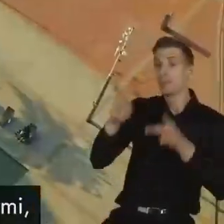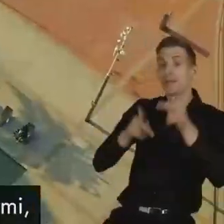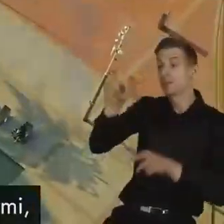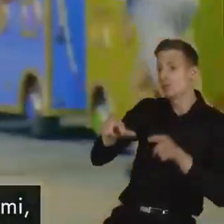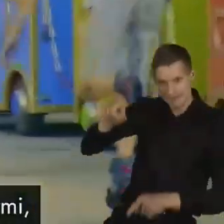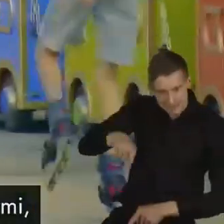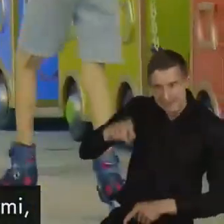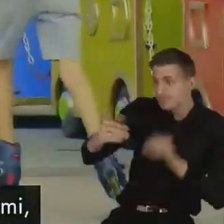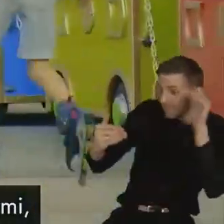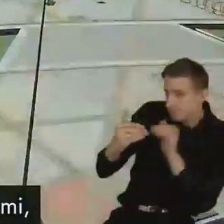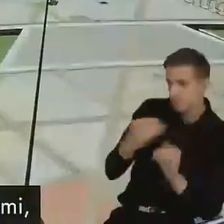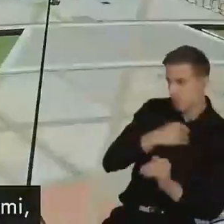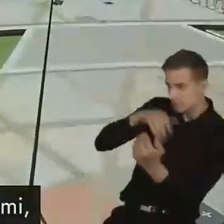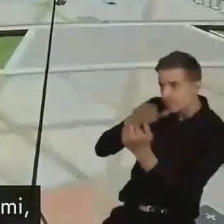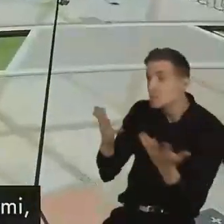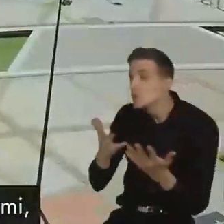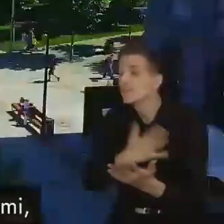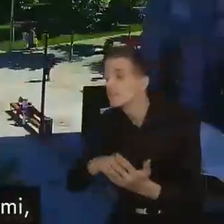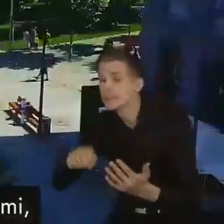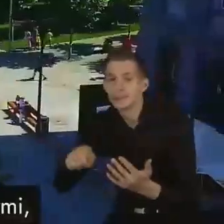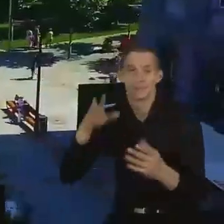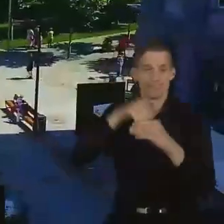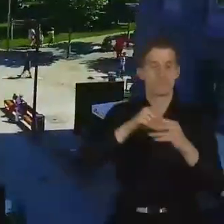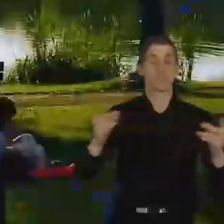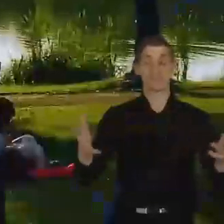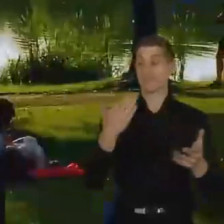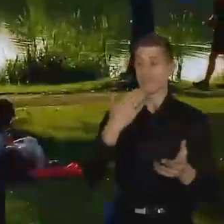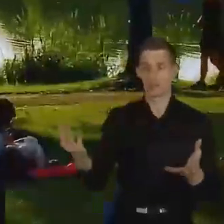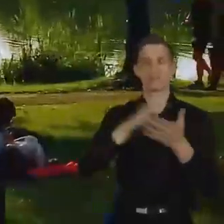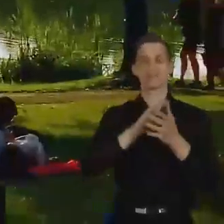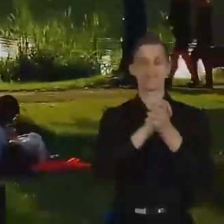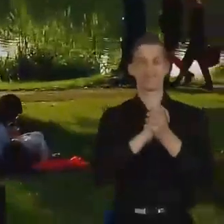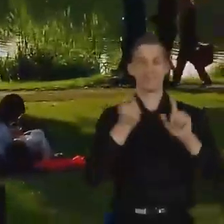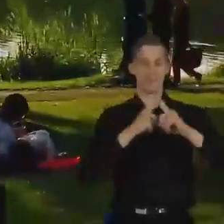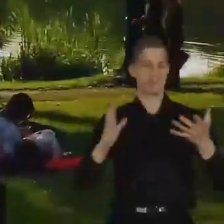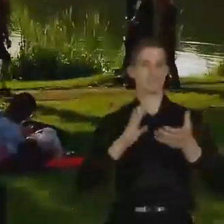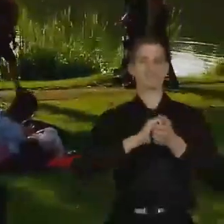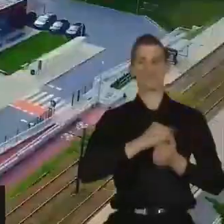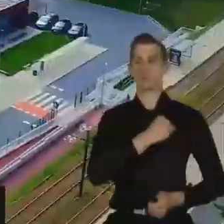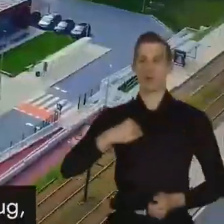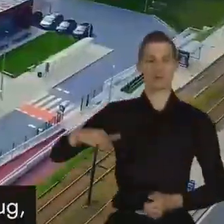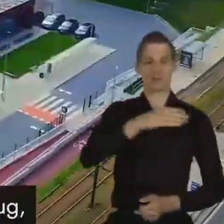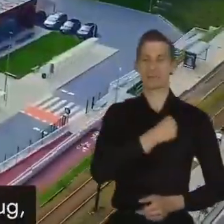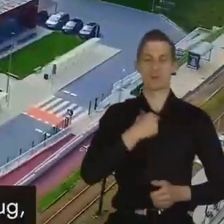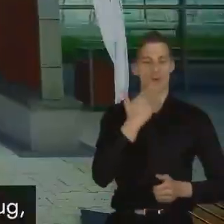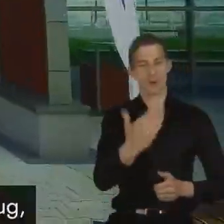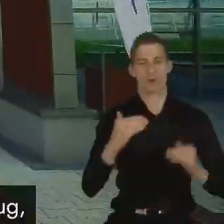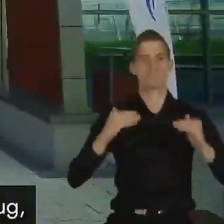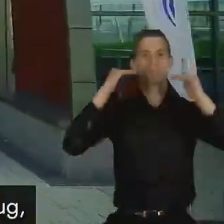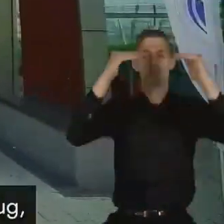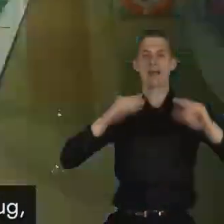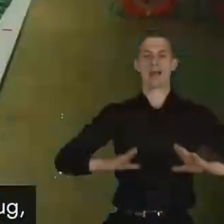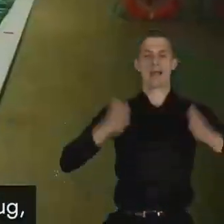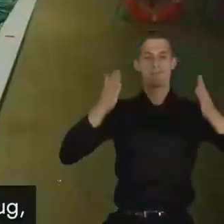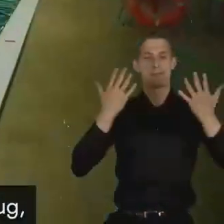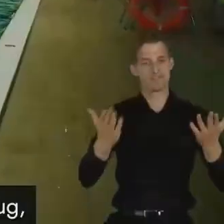Nowadays, Polish cities are turning into friendly places with increasingly better standards of life, providing easy and